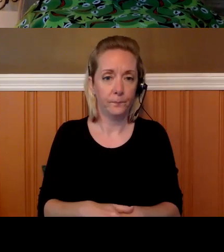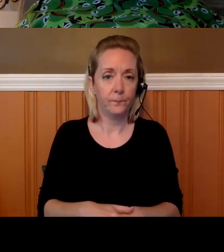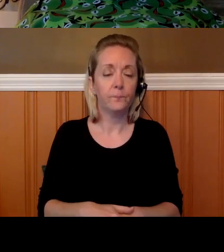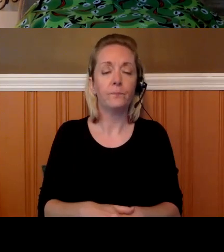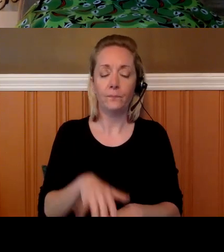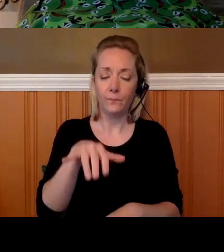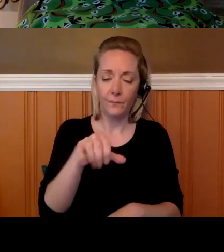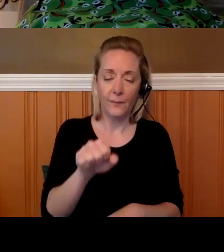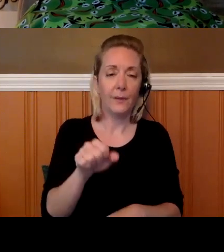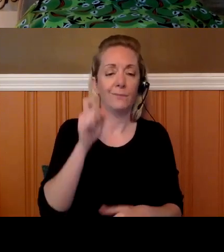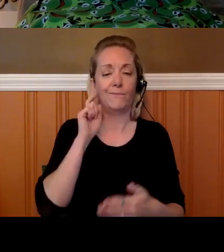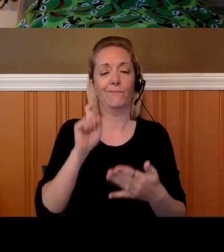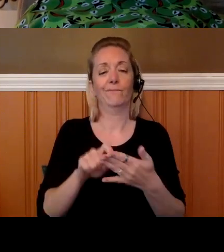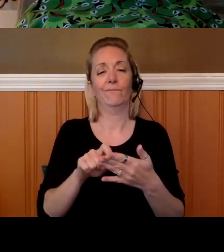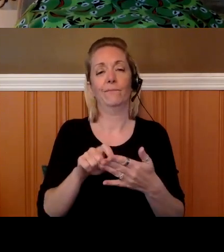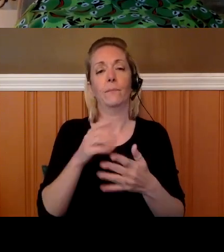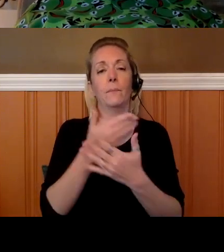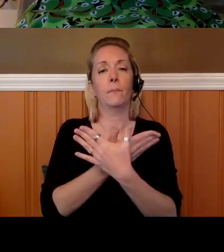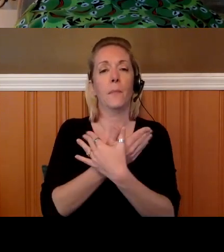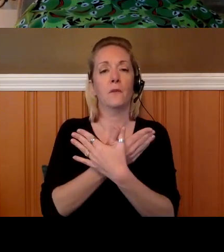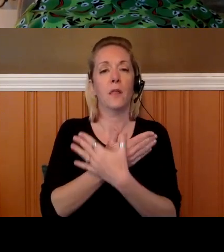a butterfly.